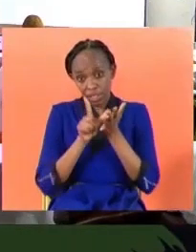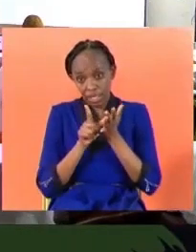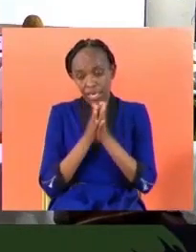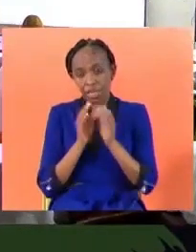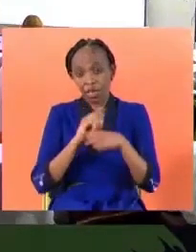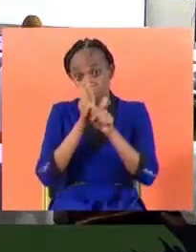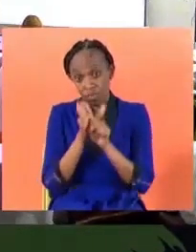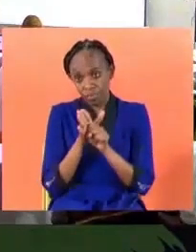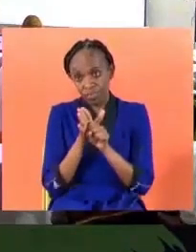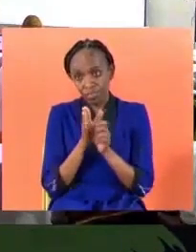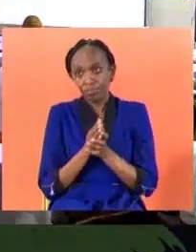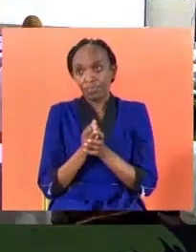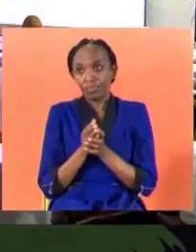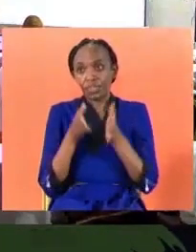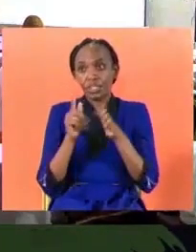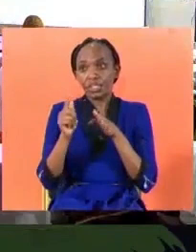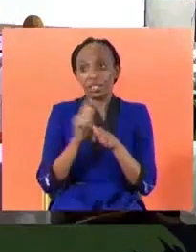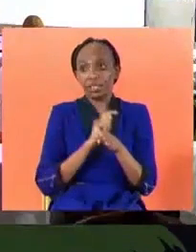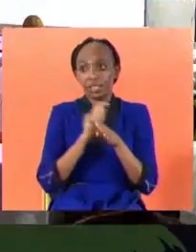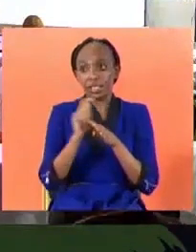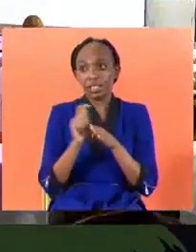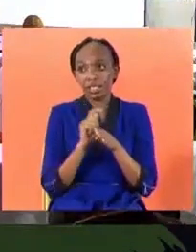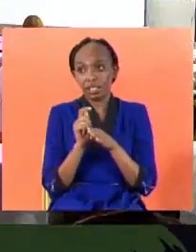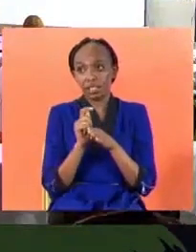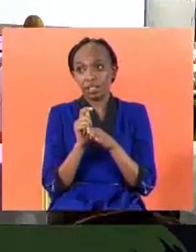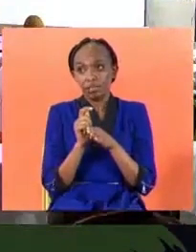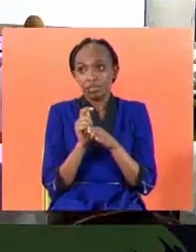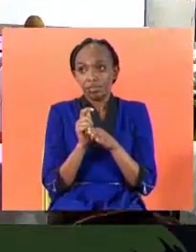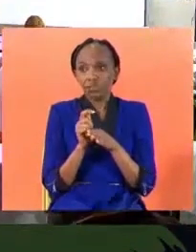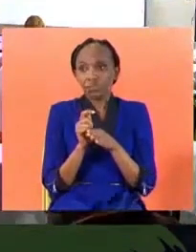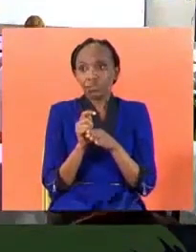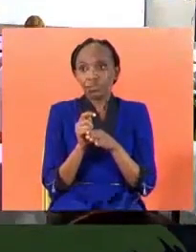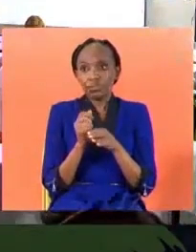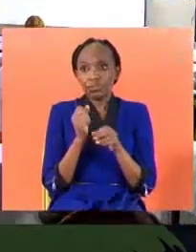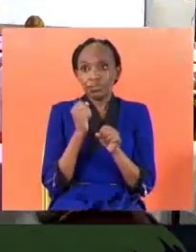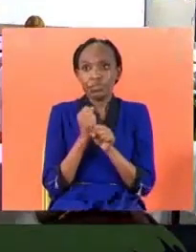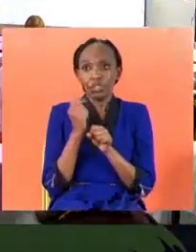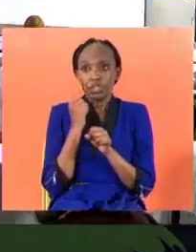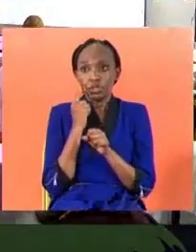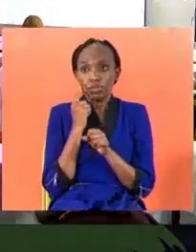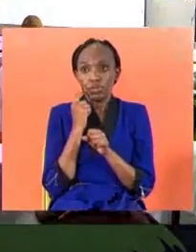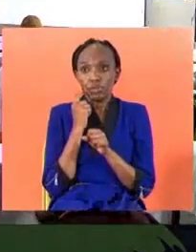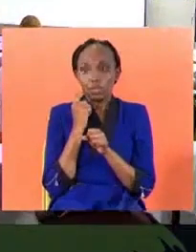pandemic. This training, this training seminar